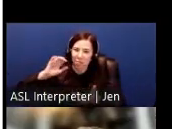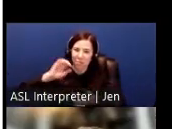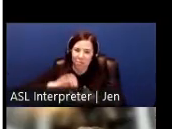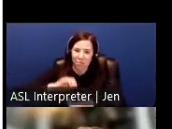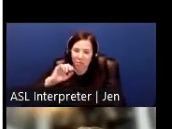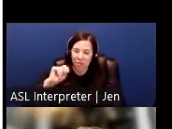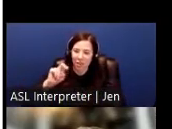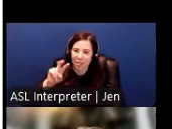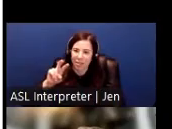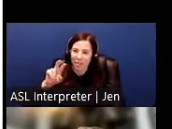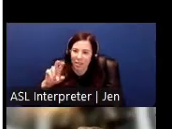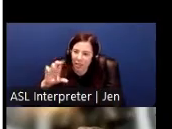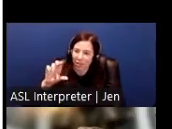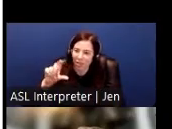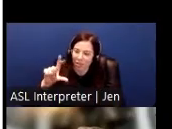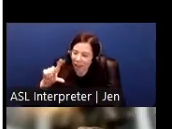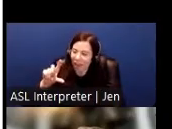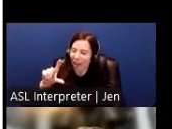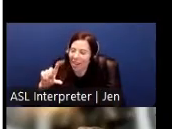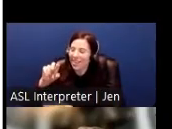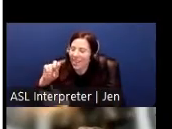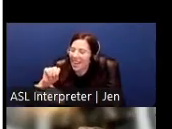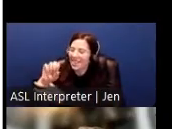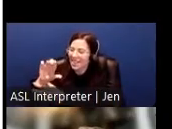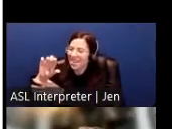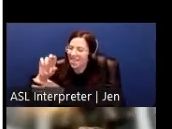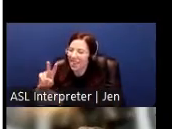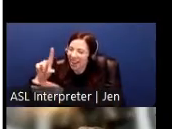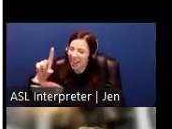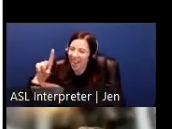through that toolkit and provide very interactive tools and